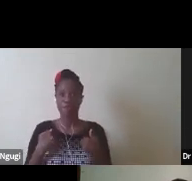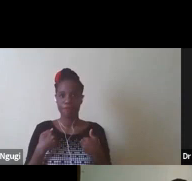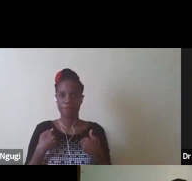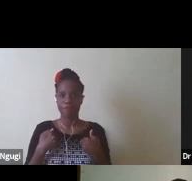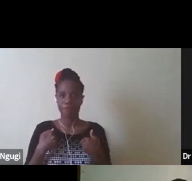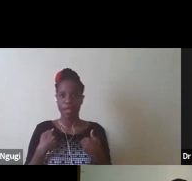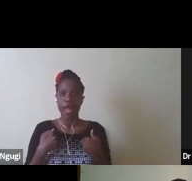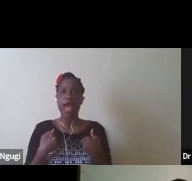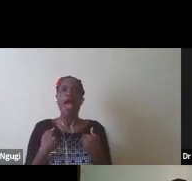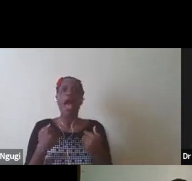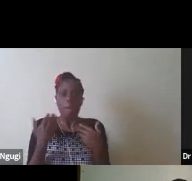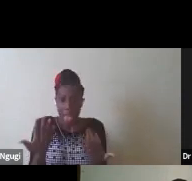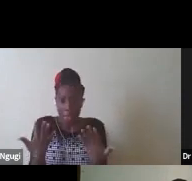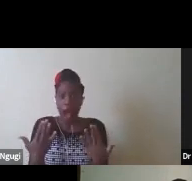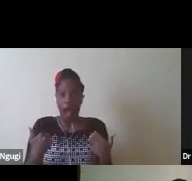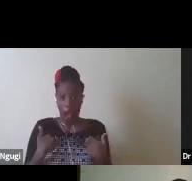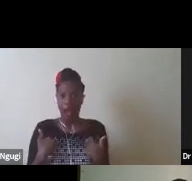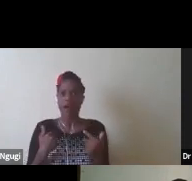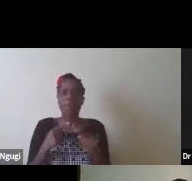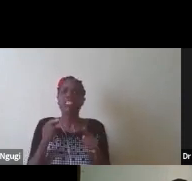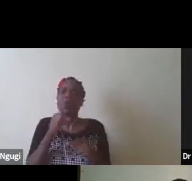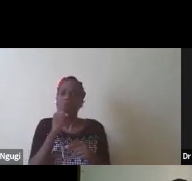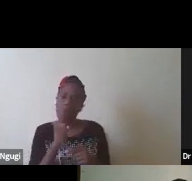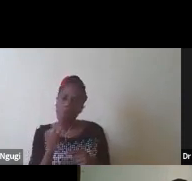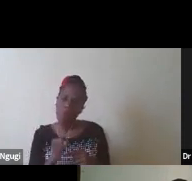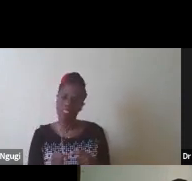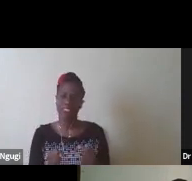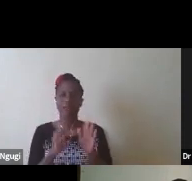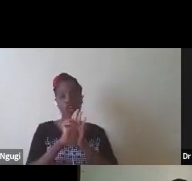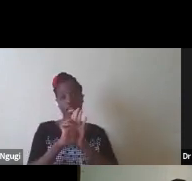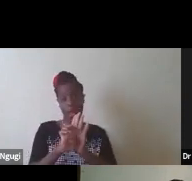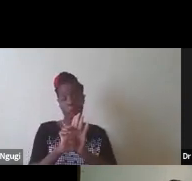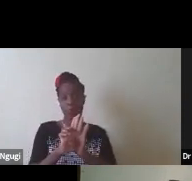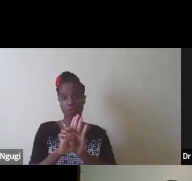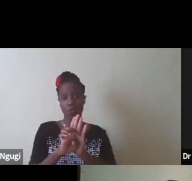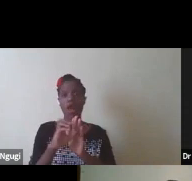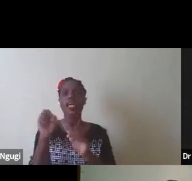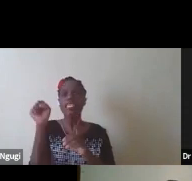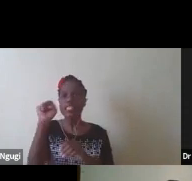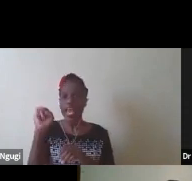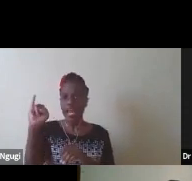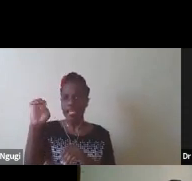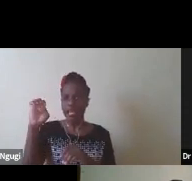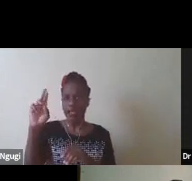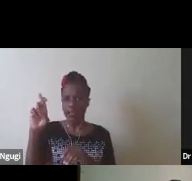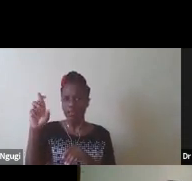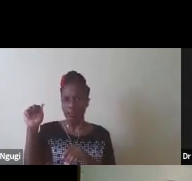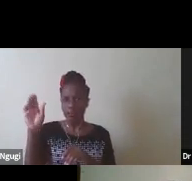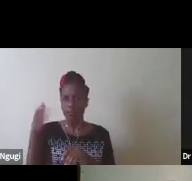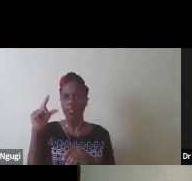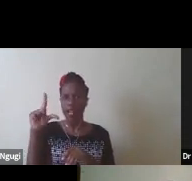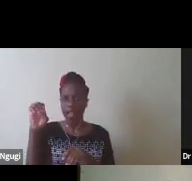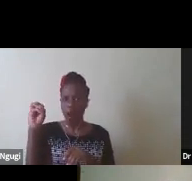these documents, but some of them are dated. For instance, the one for Sierra Leone is one of the eldest on